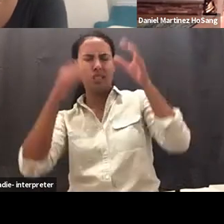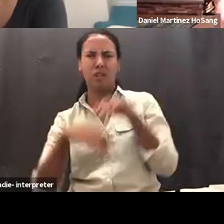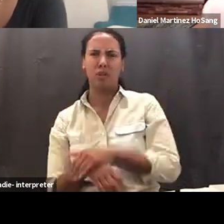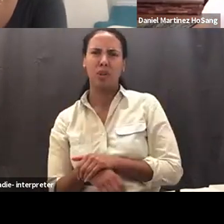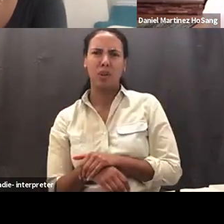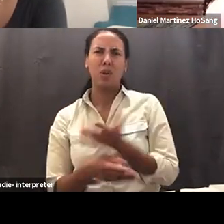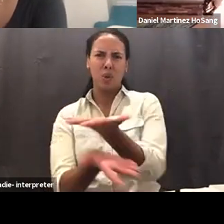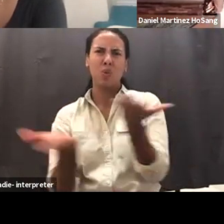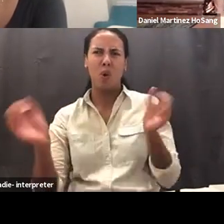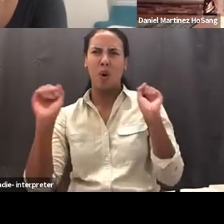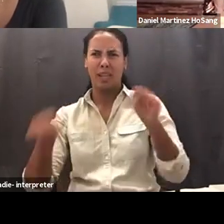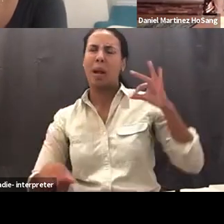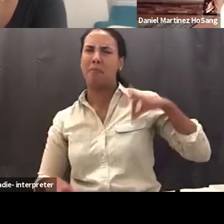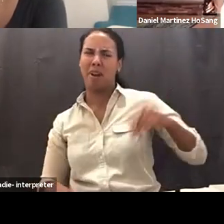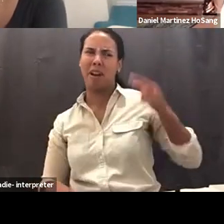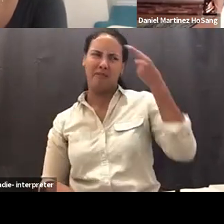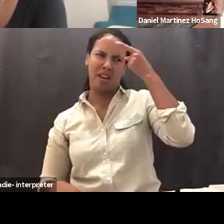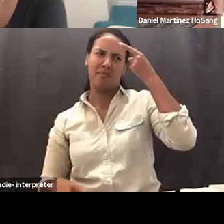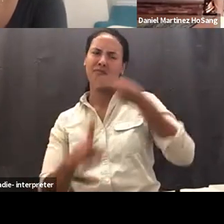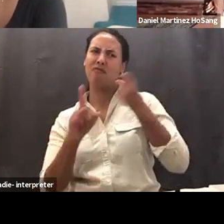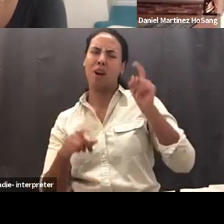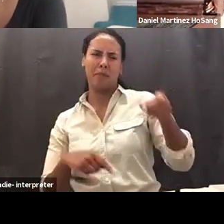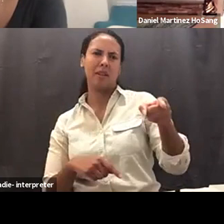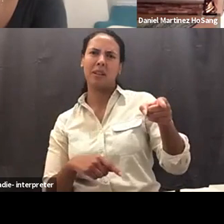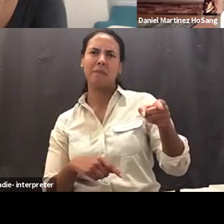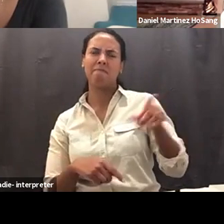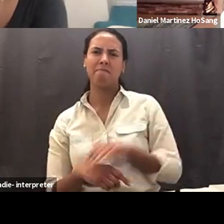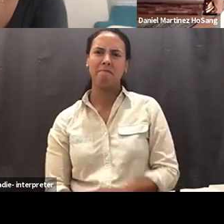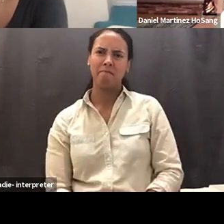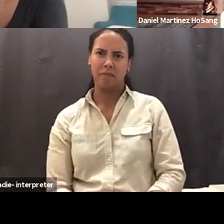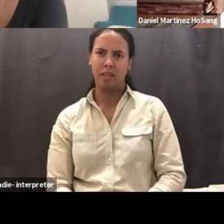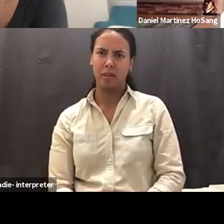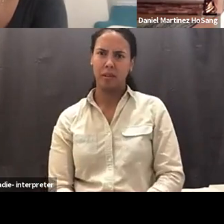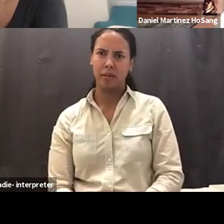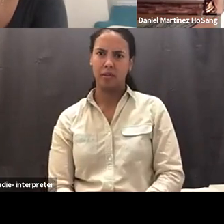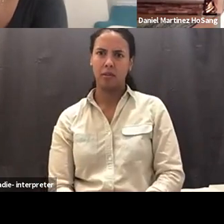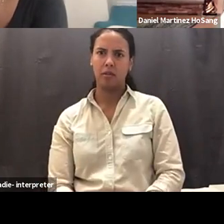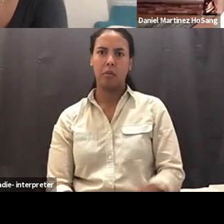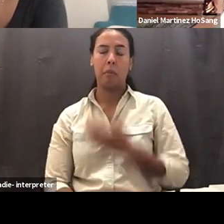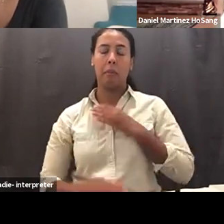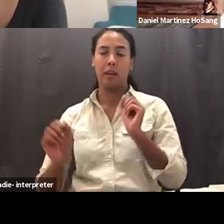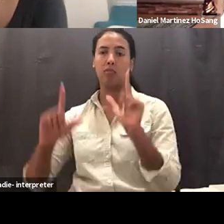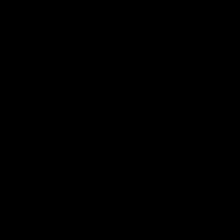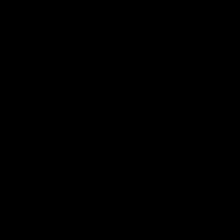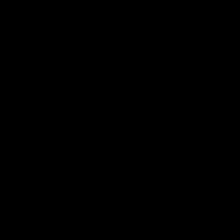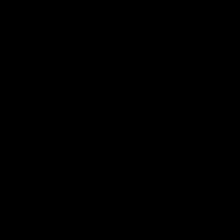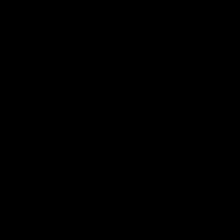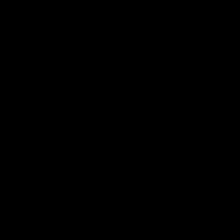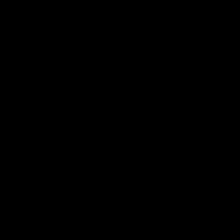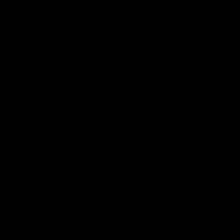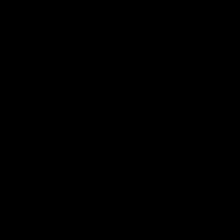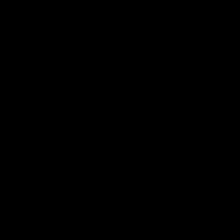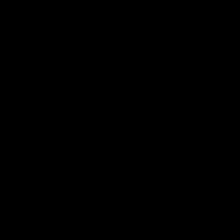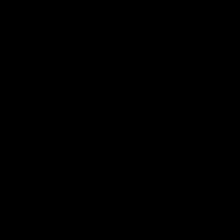that. I'm going to go ahead and share a screen that has some new data on the Asian American vote here.